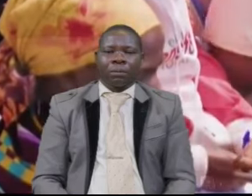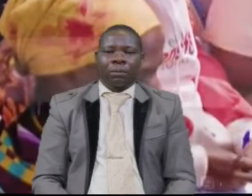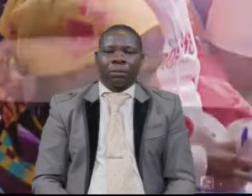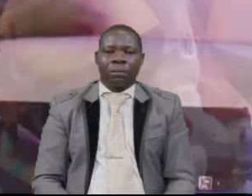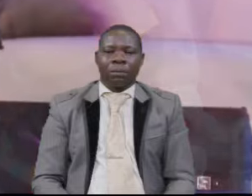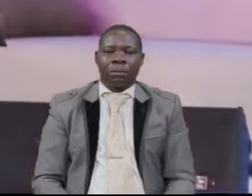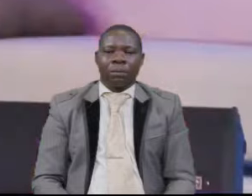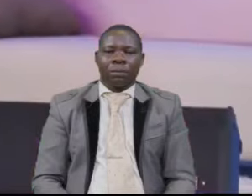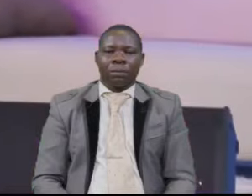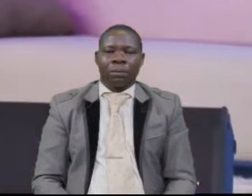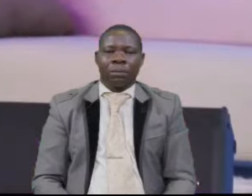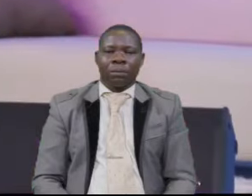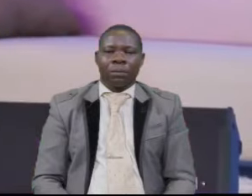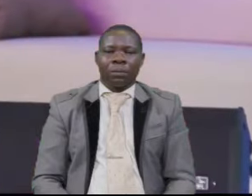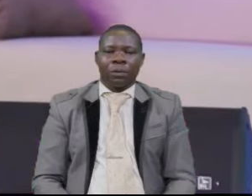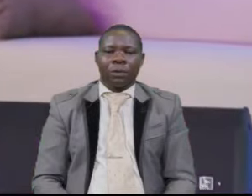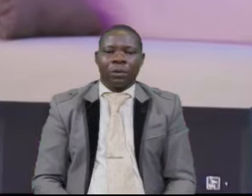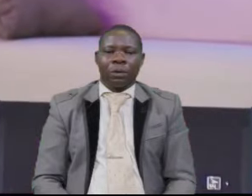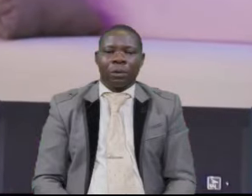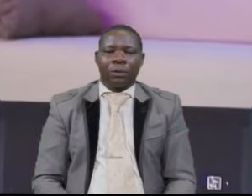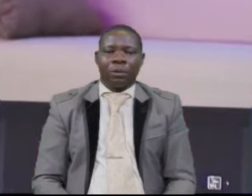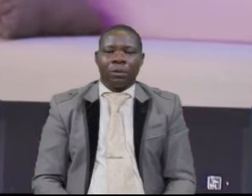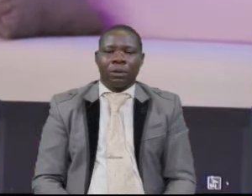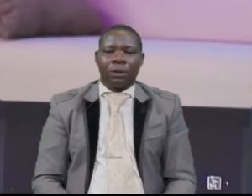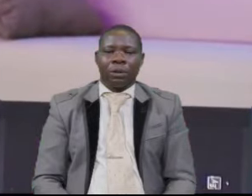everlasting righteousness. Number six is the